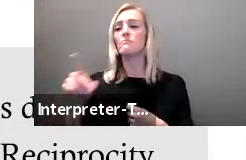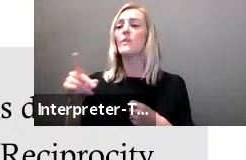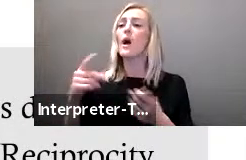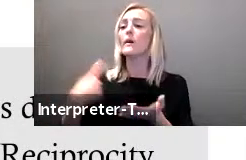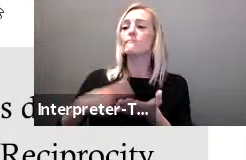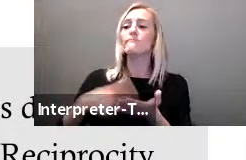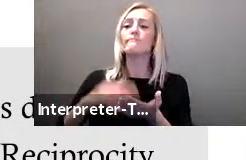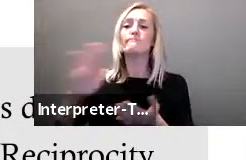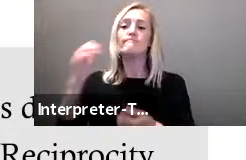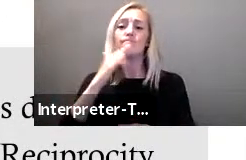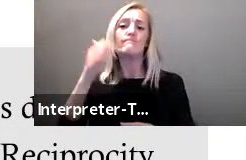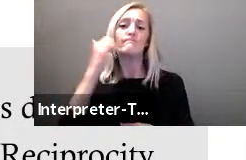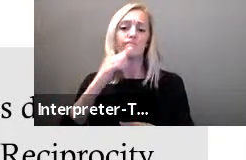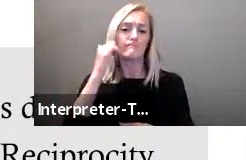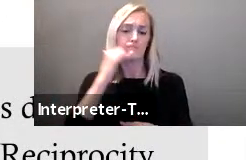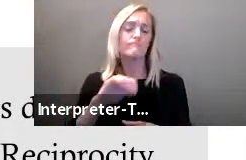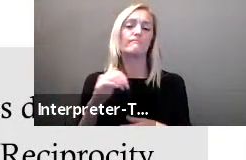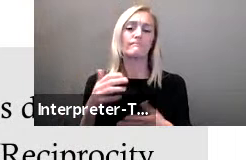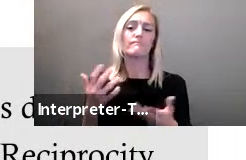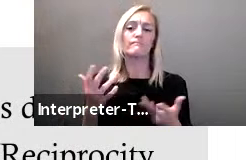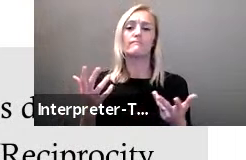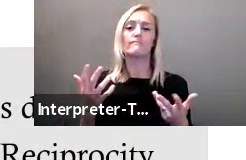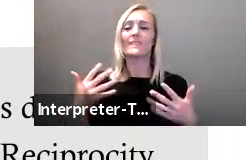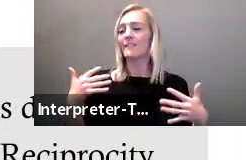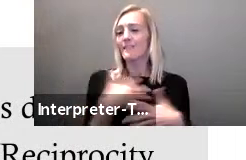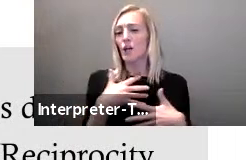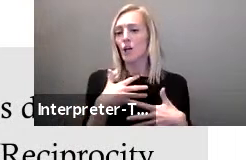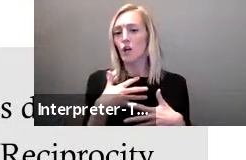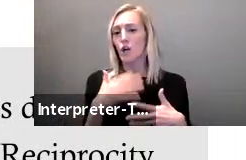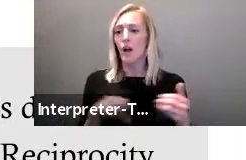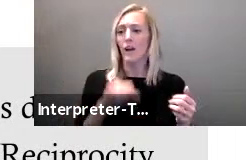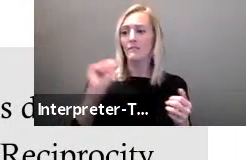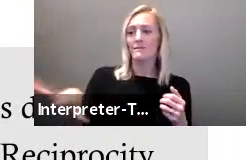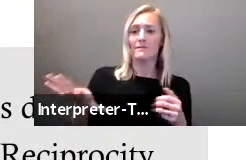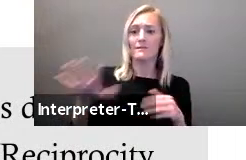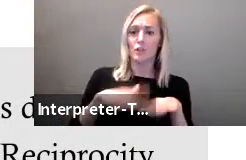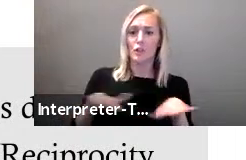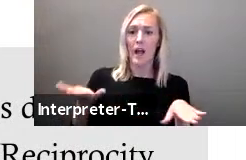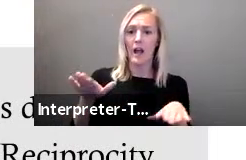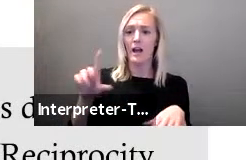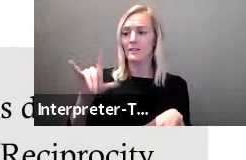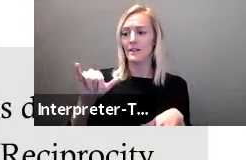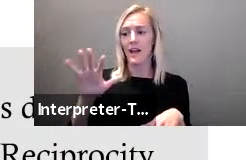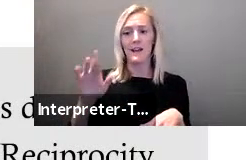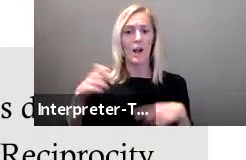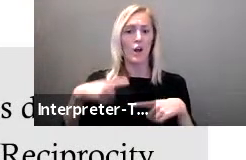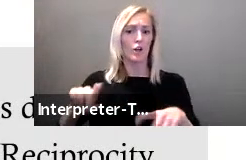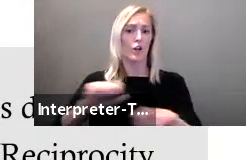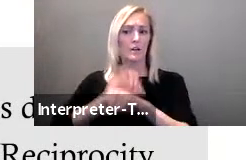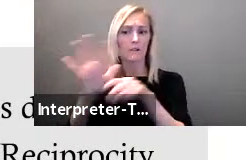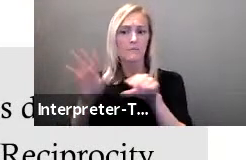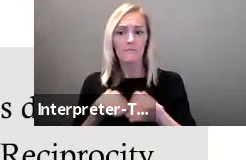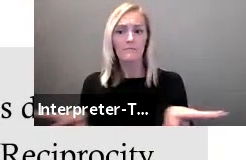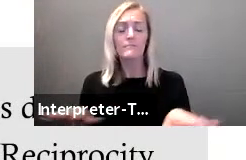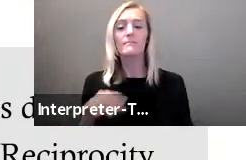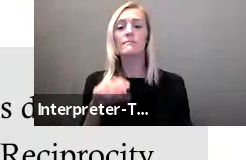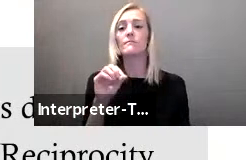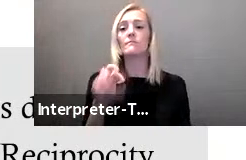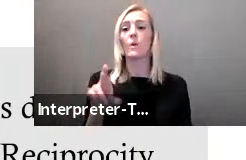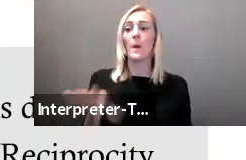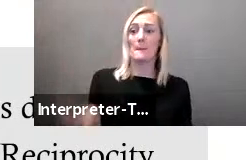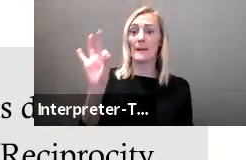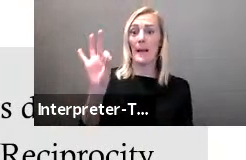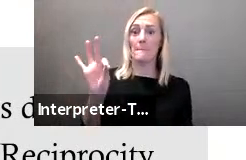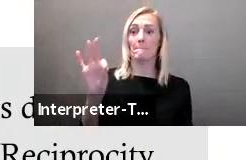often we'll hear conversations about the fear of taking your child to daycare in a pandemic. the fear of picking your child up when they're sick